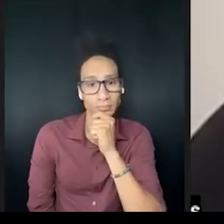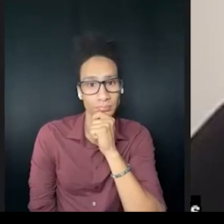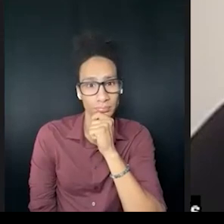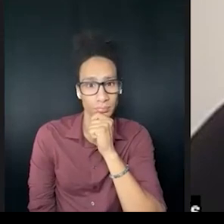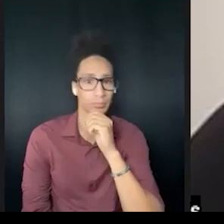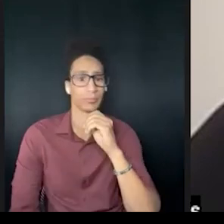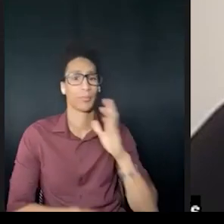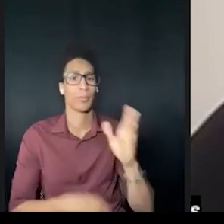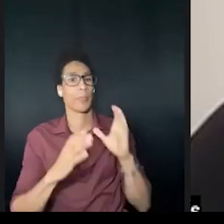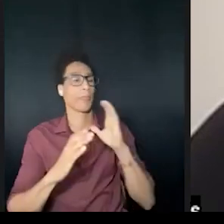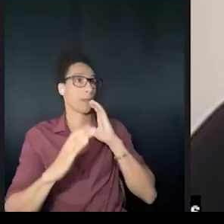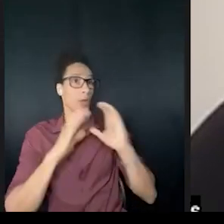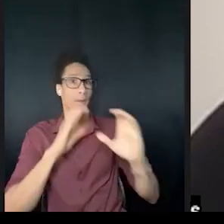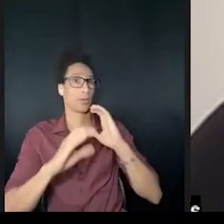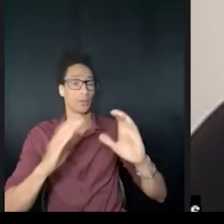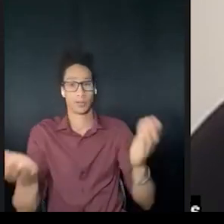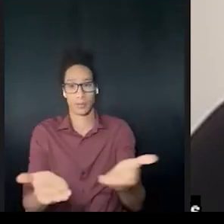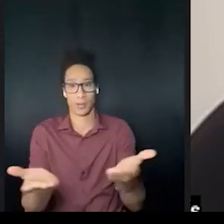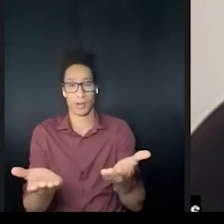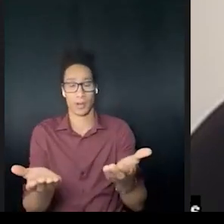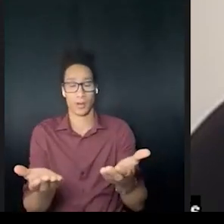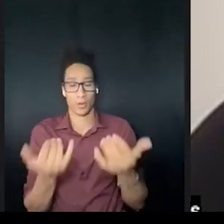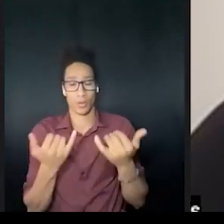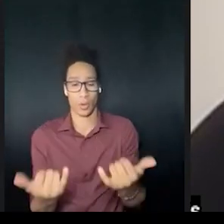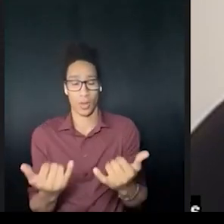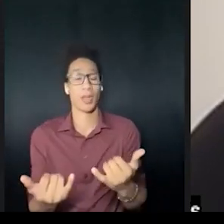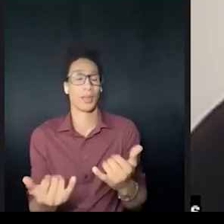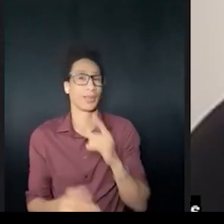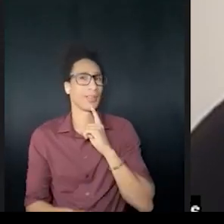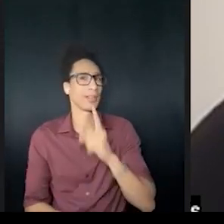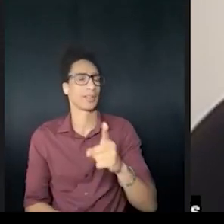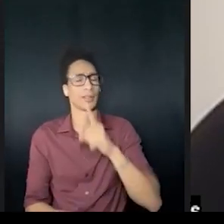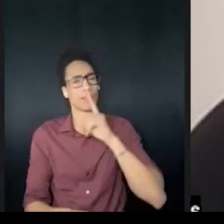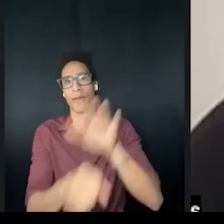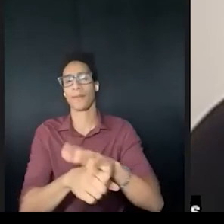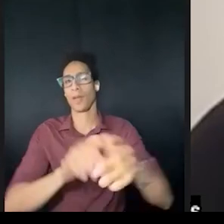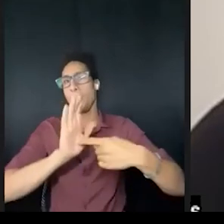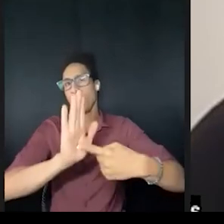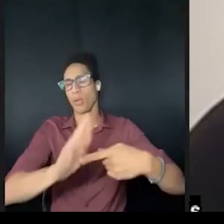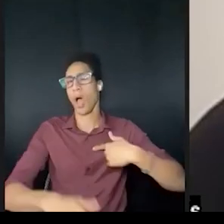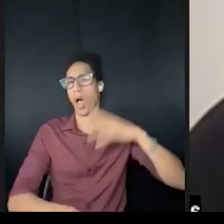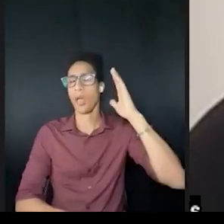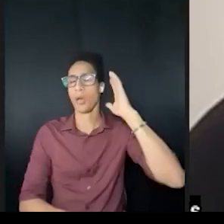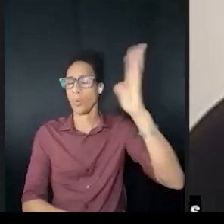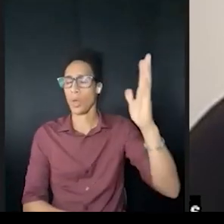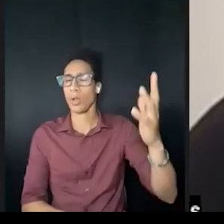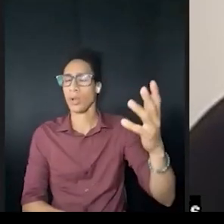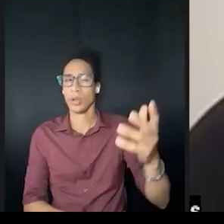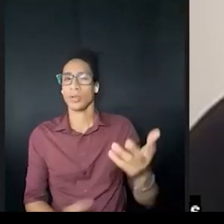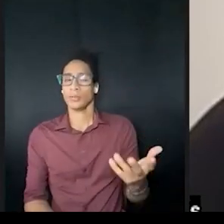Conversation here today is certainly a model that I feel like I'm going to carry with me in terms of